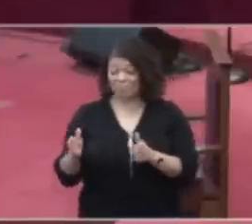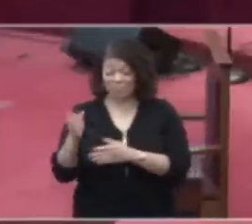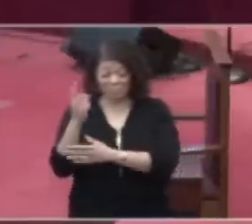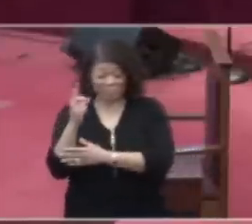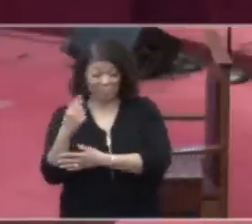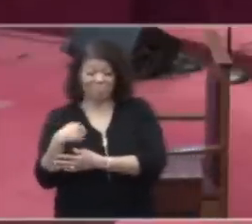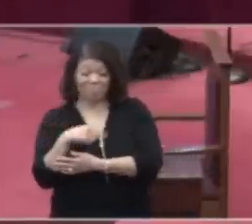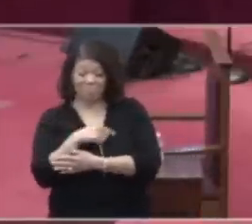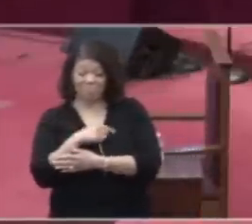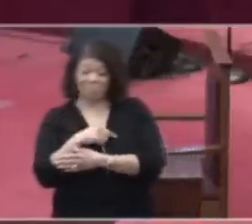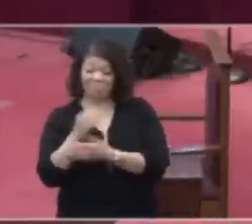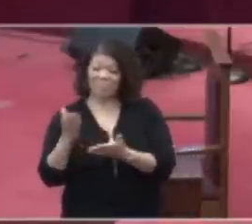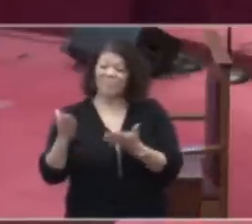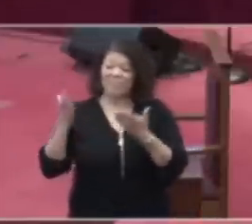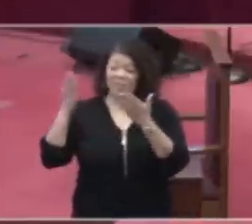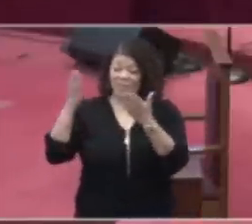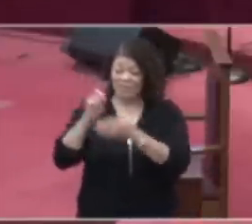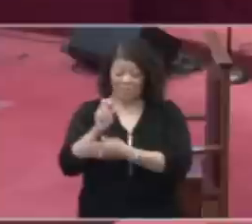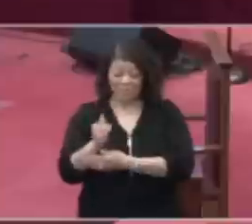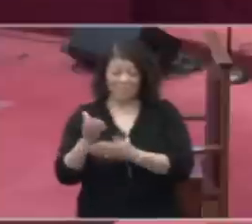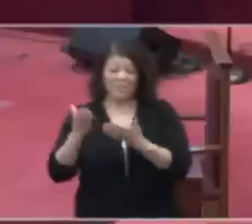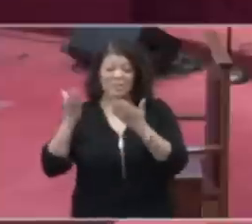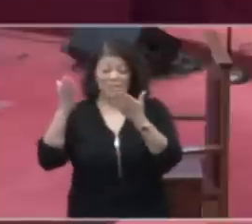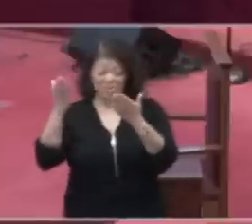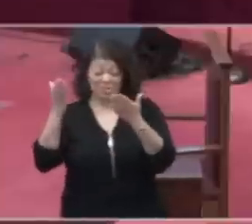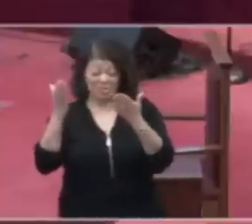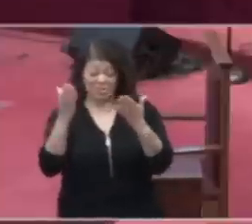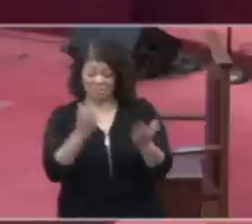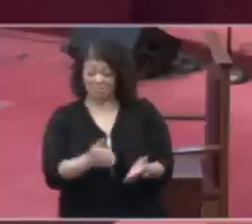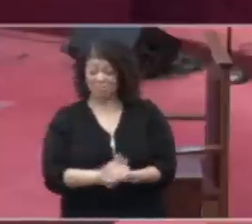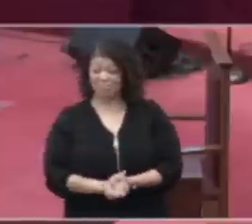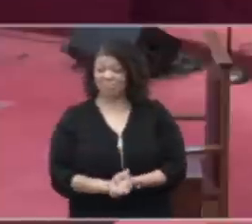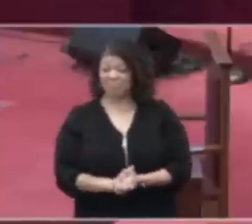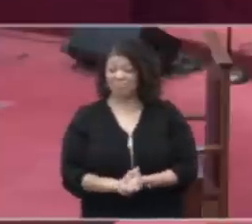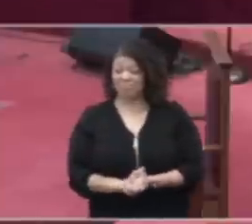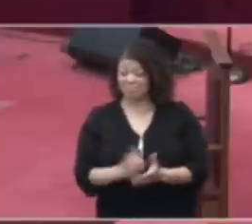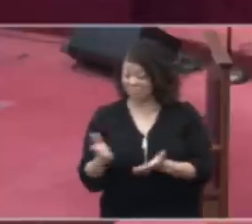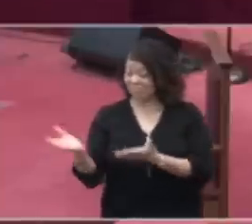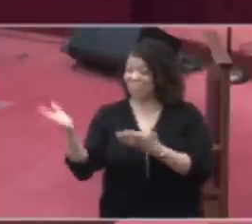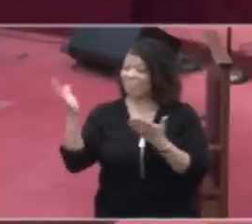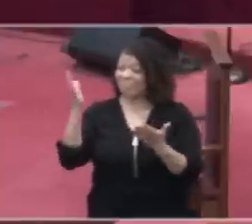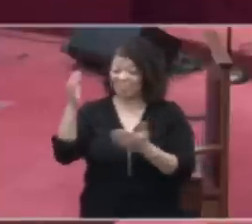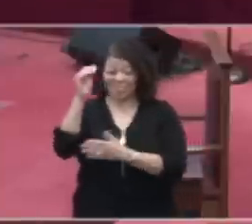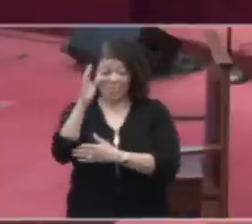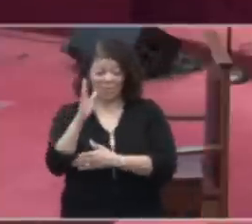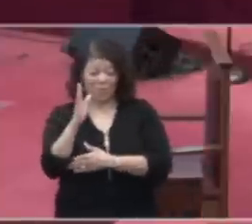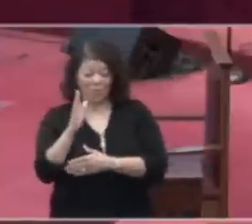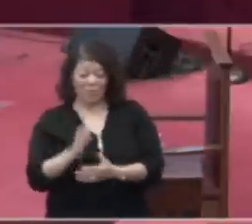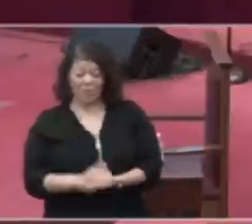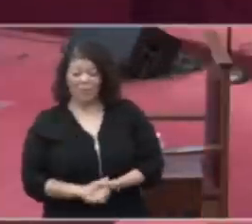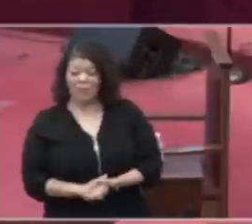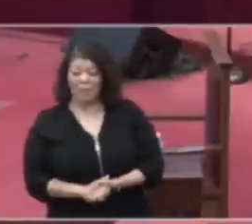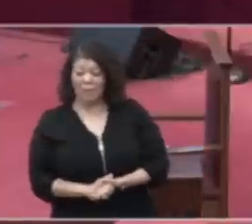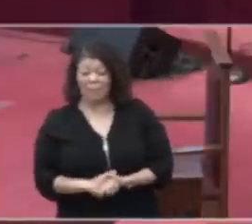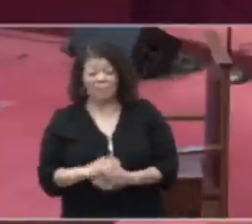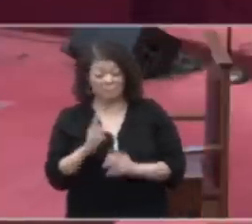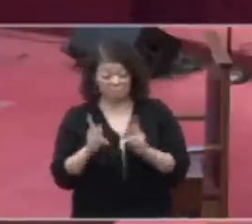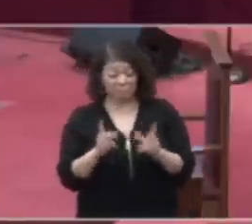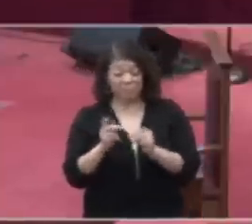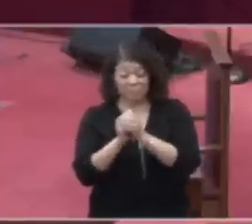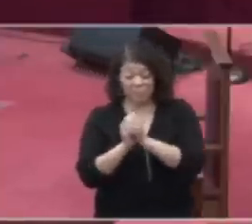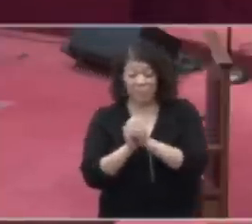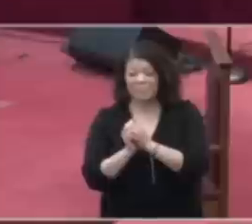us to lift our morning offering to render unto God our tithes and offerings. Those who are worshiping with